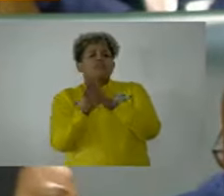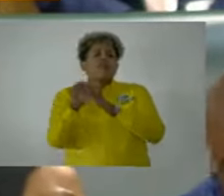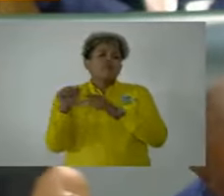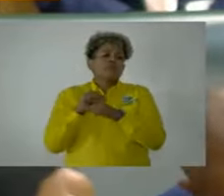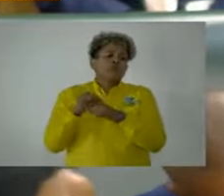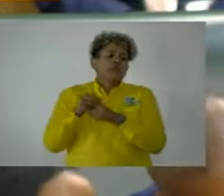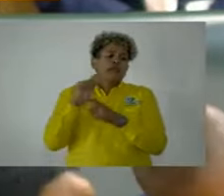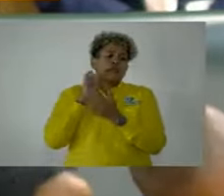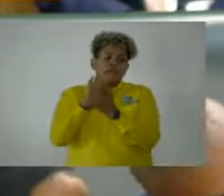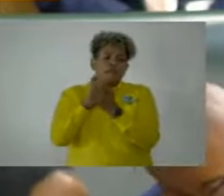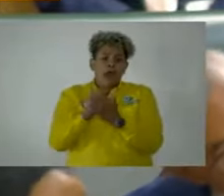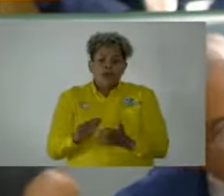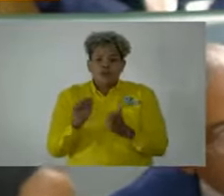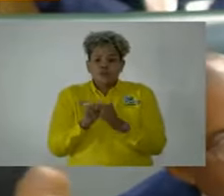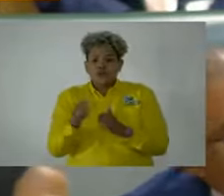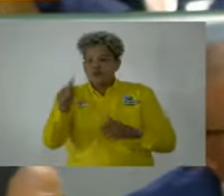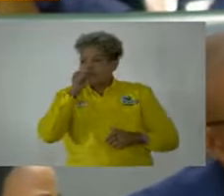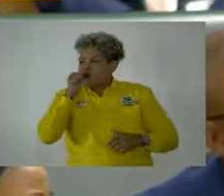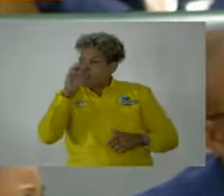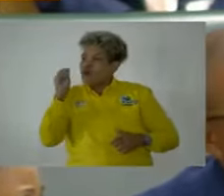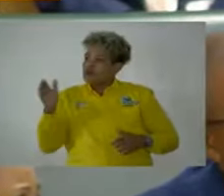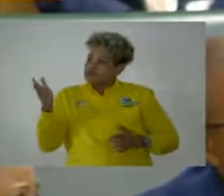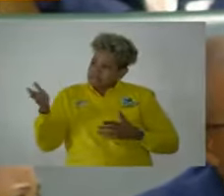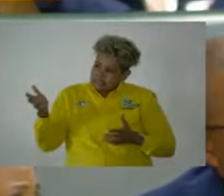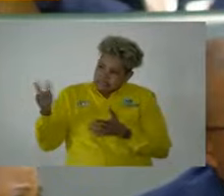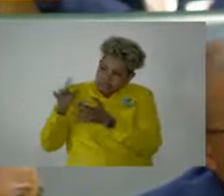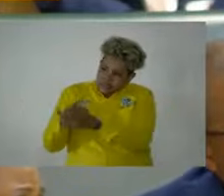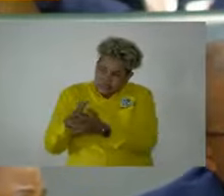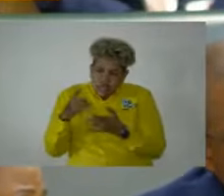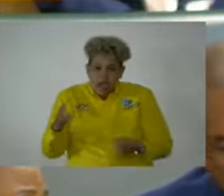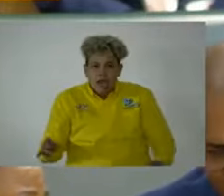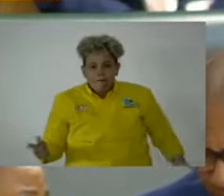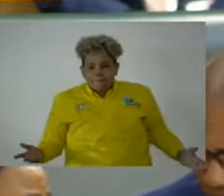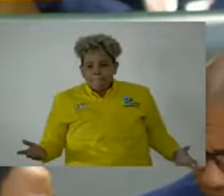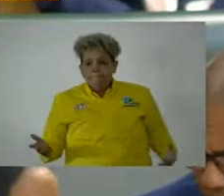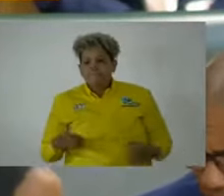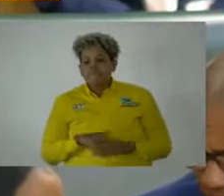training partnerships with the private sector.